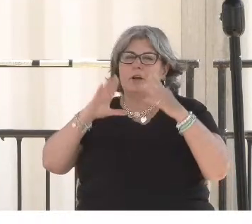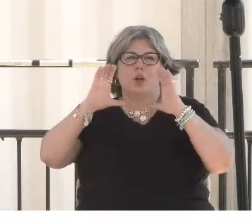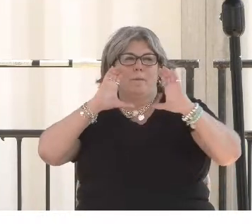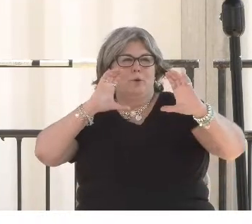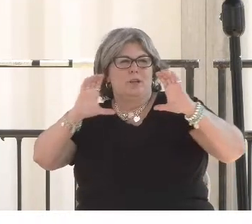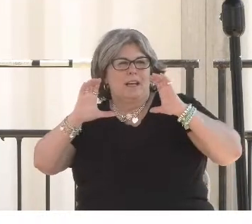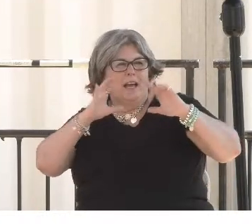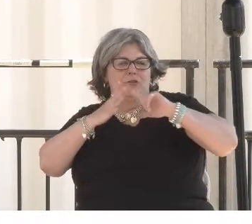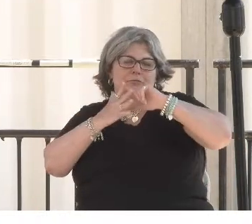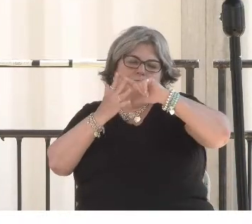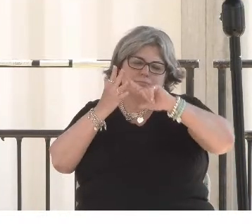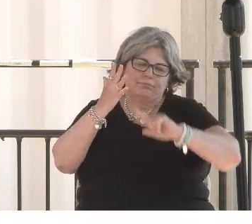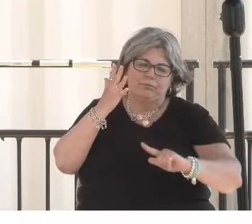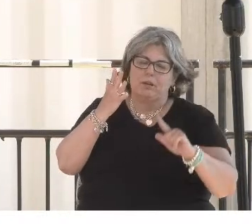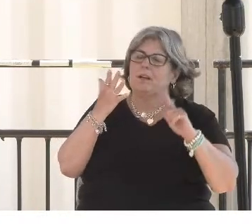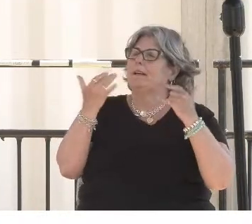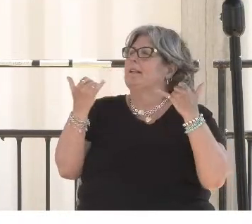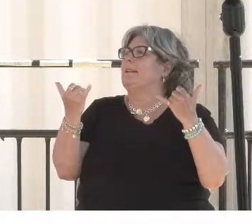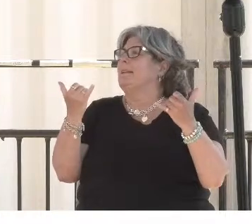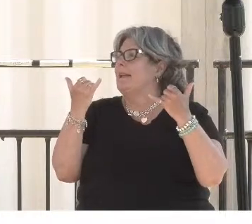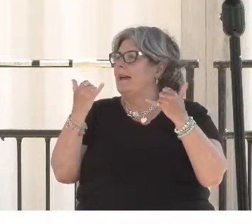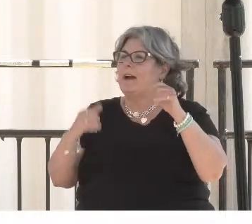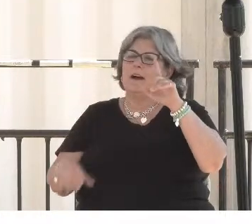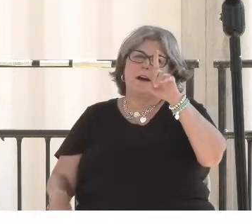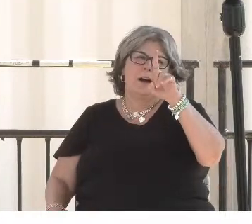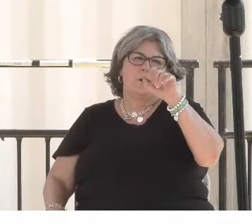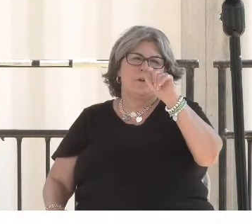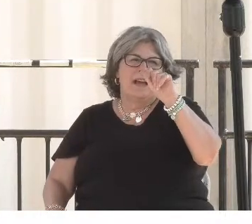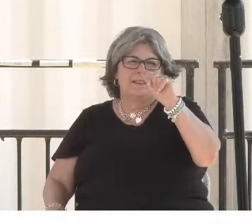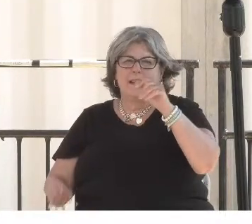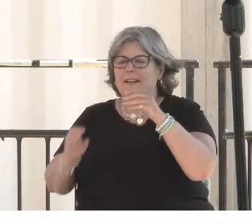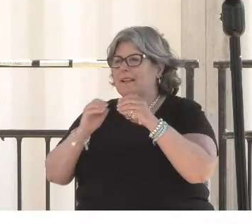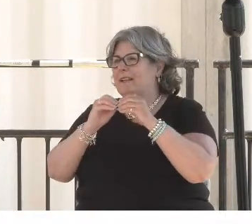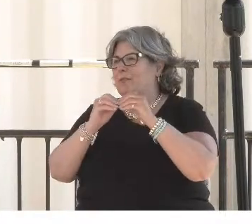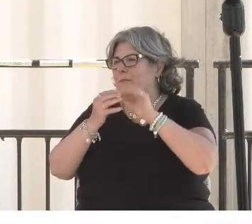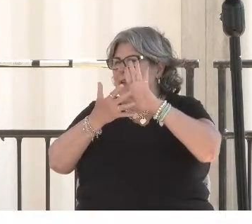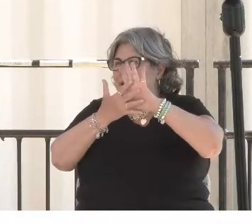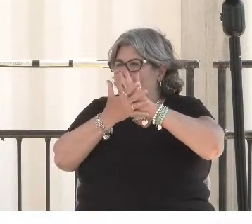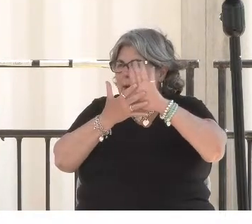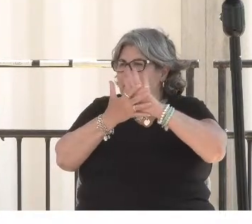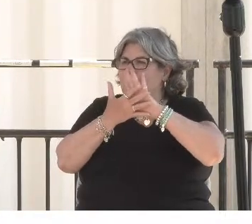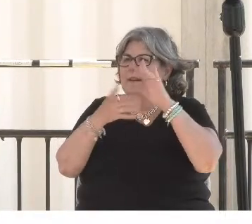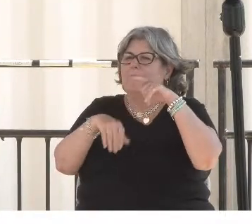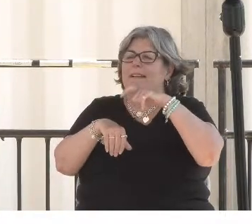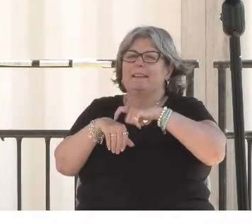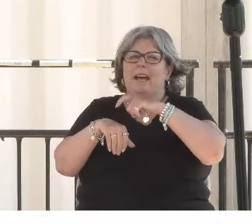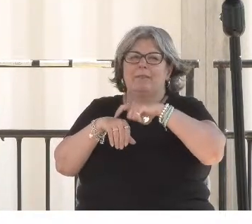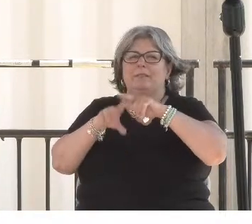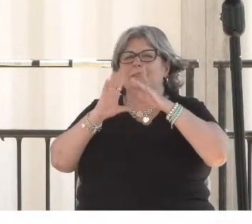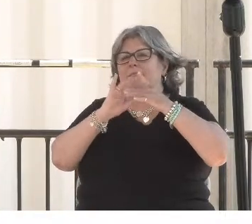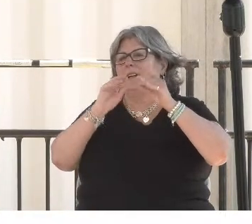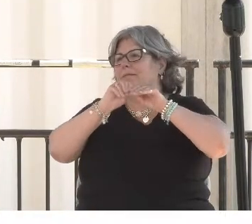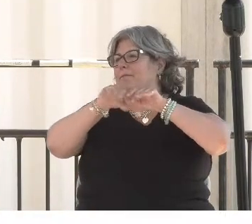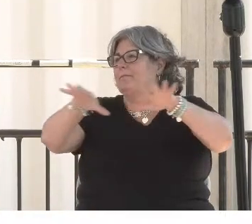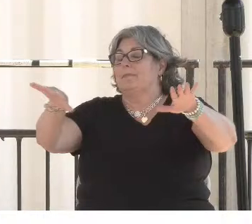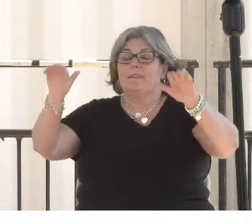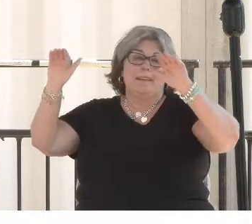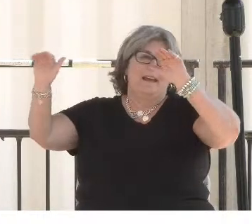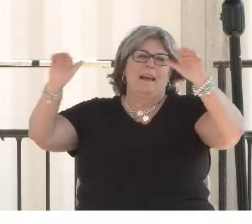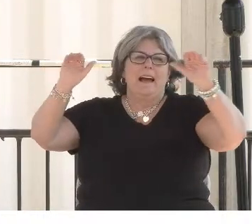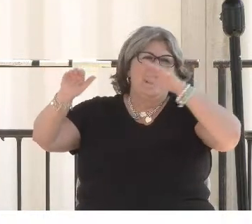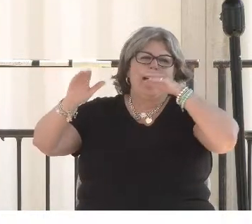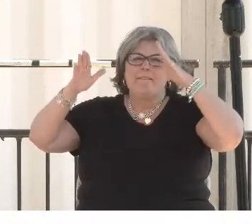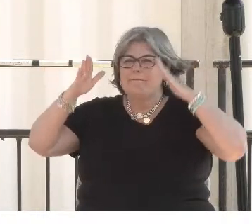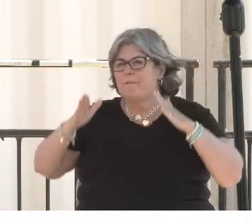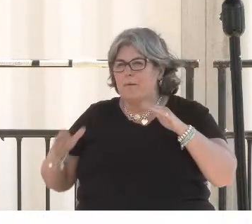and all those things. We now have the data. We're making a big documentary about it. It's time to get the message out. Hey, farmers, you